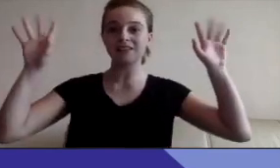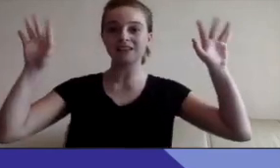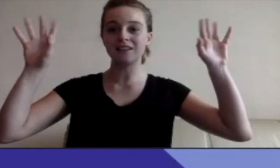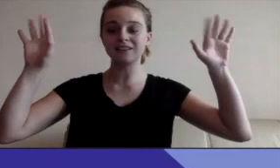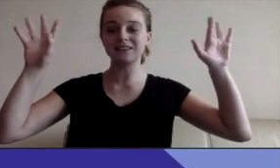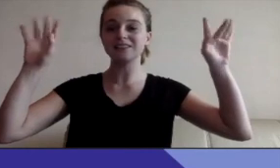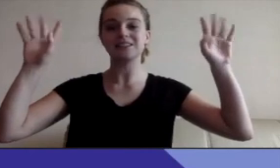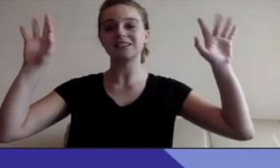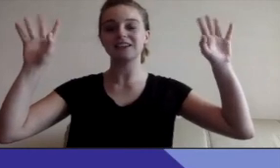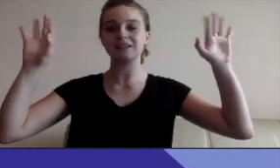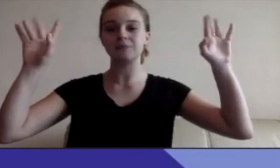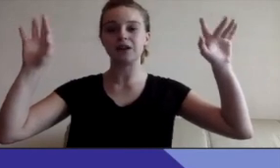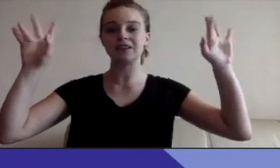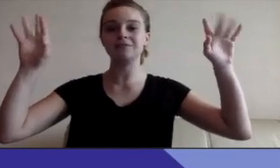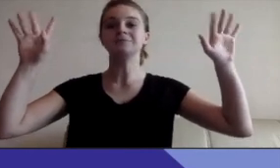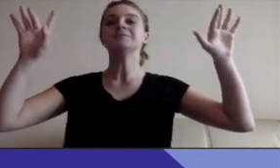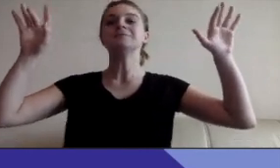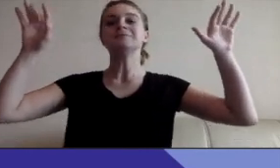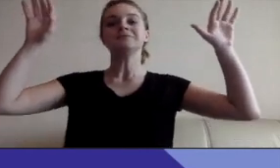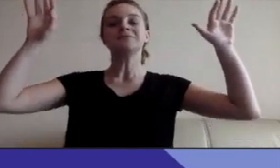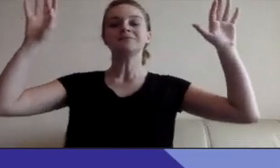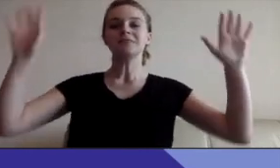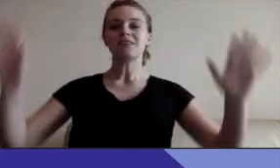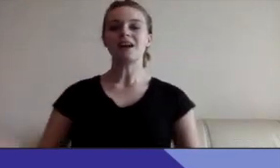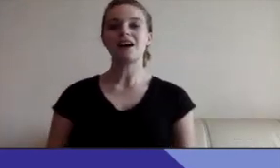Hands in the air like this. Take a deep breath in.